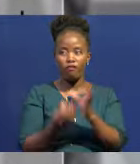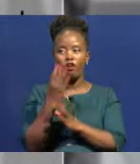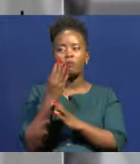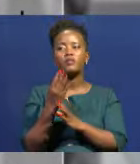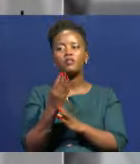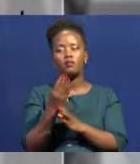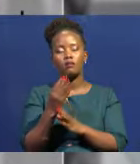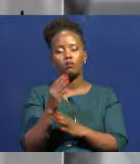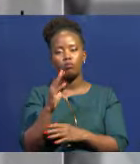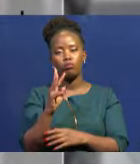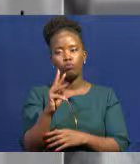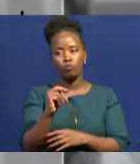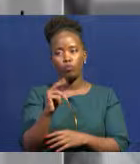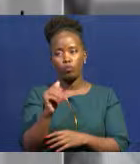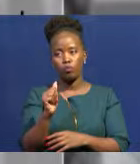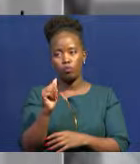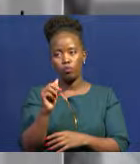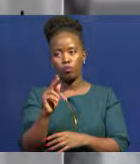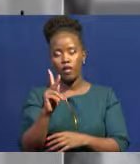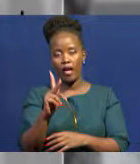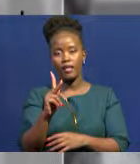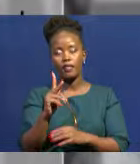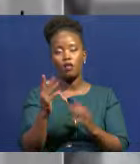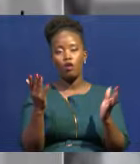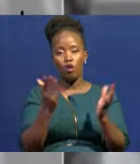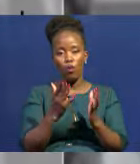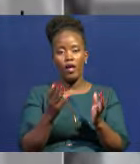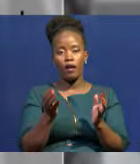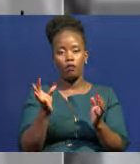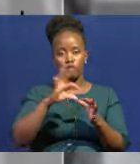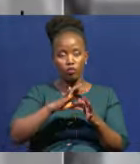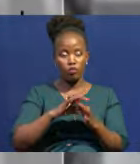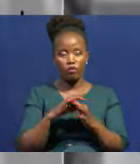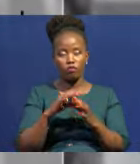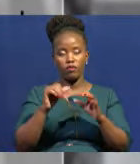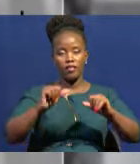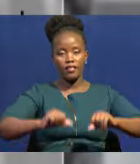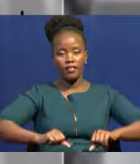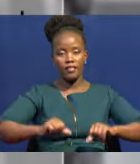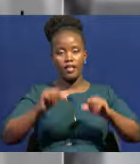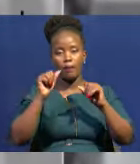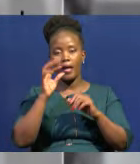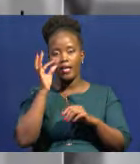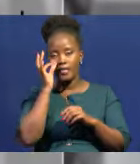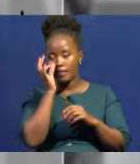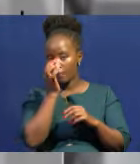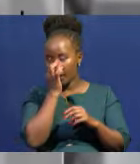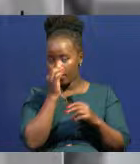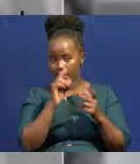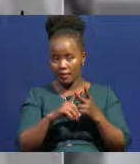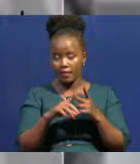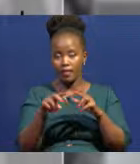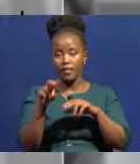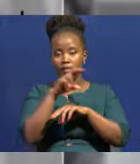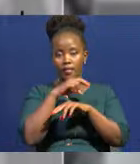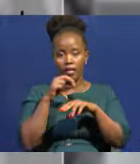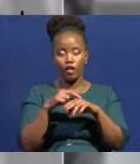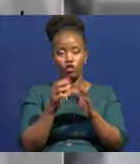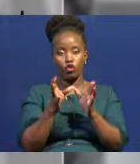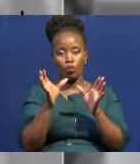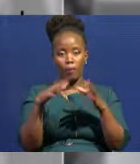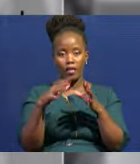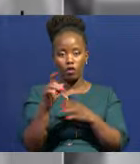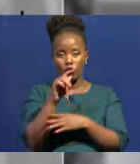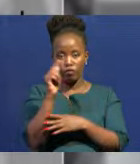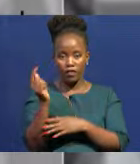the coalition that brought together Democratic Party chairman Mwai Kibaki, National Party of Kenya leader Charity Ngilu,